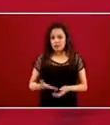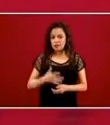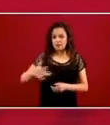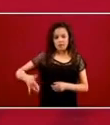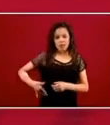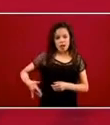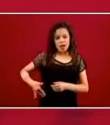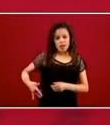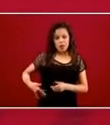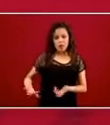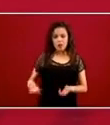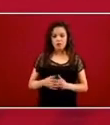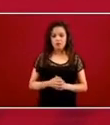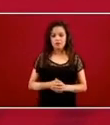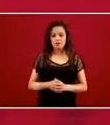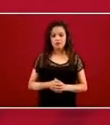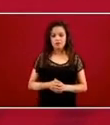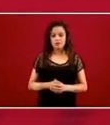cardiovascular disease,